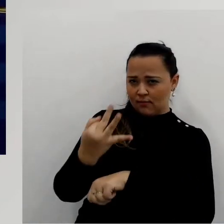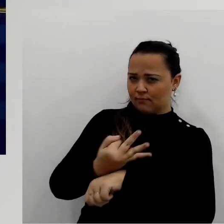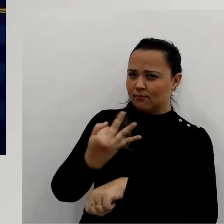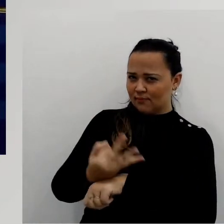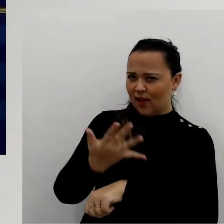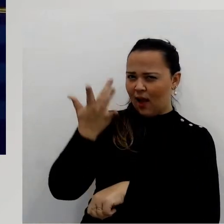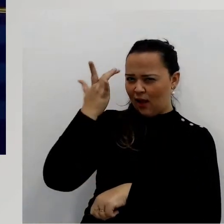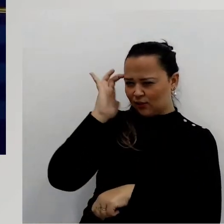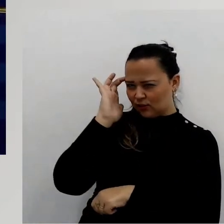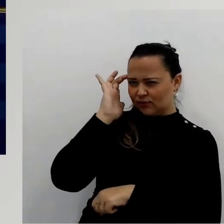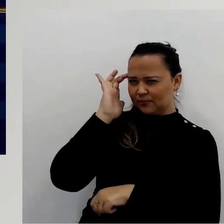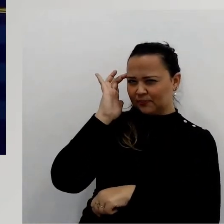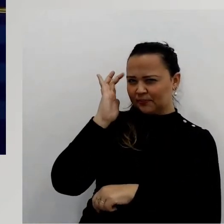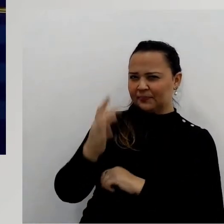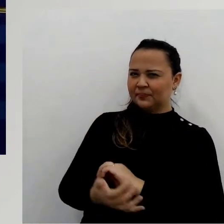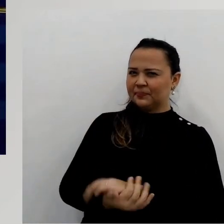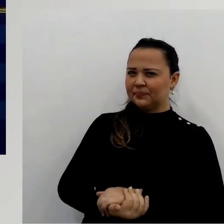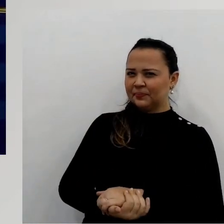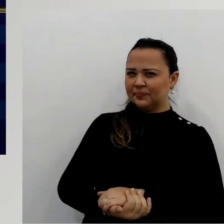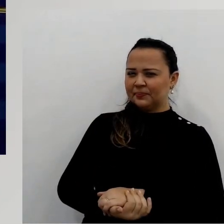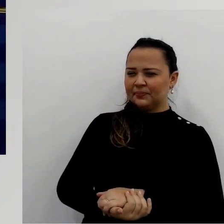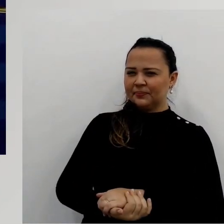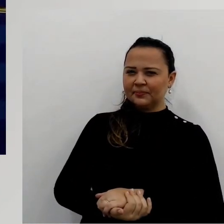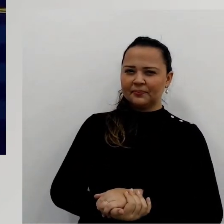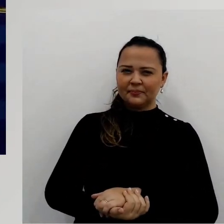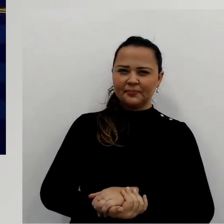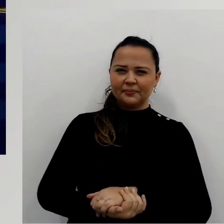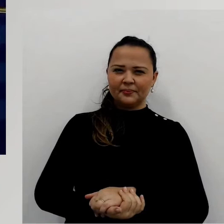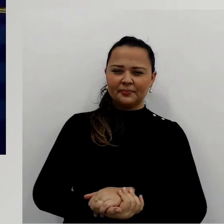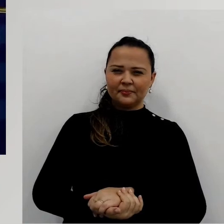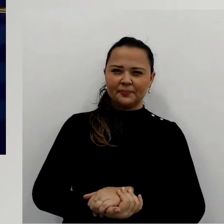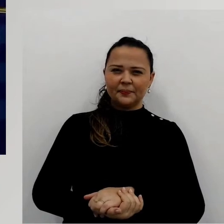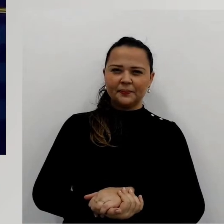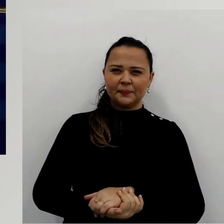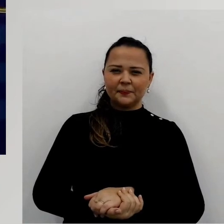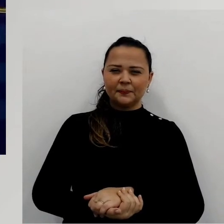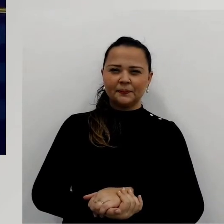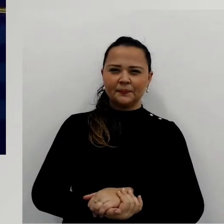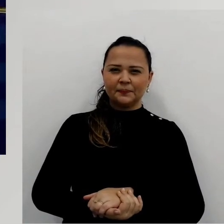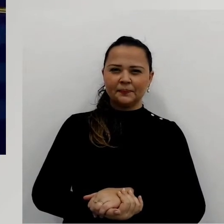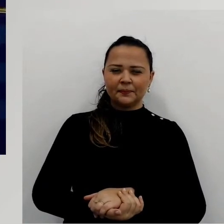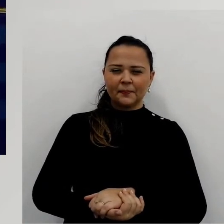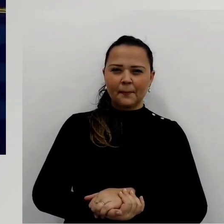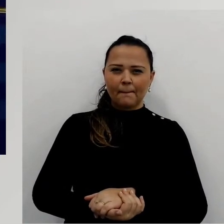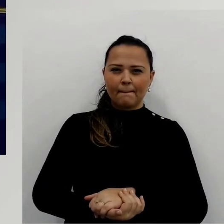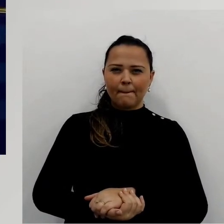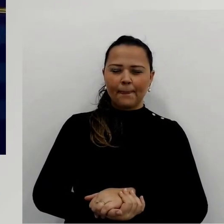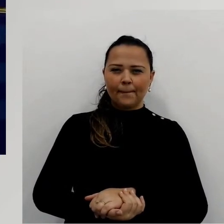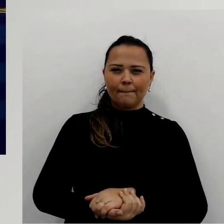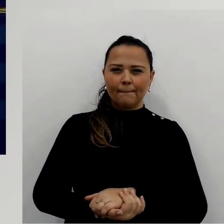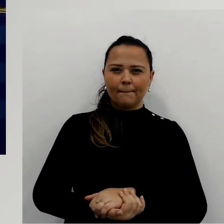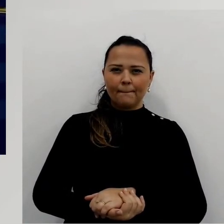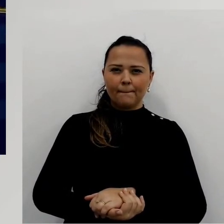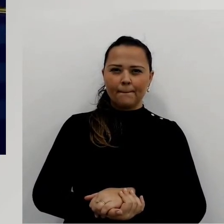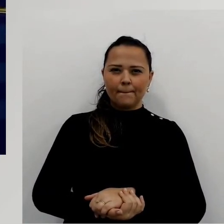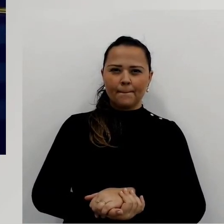overcome? Me desculpa, eu não estou ouvindo a tradução.